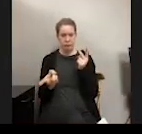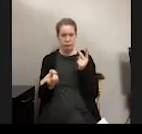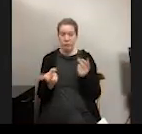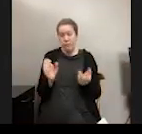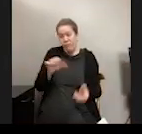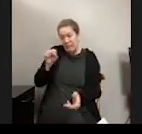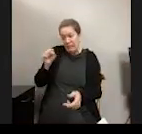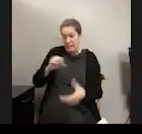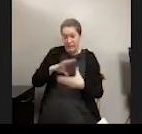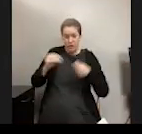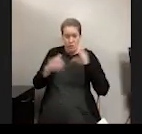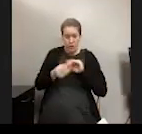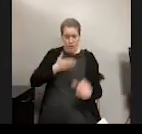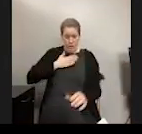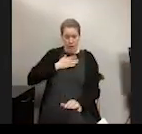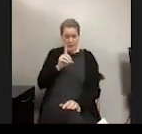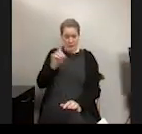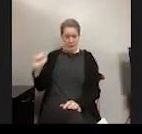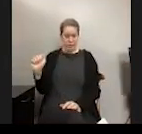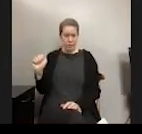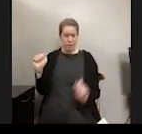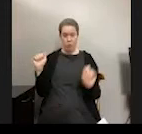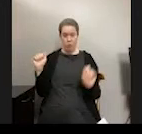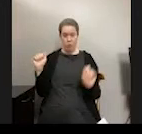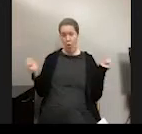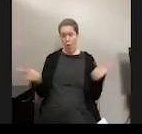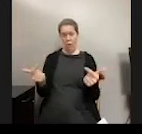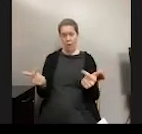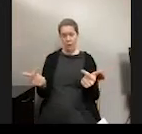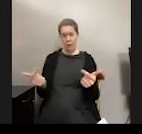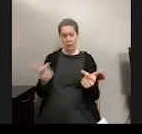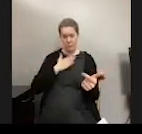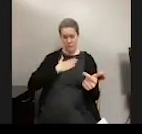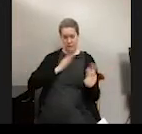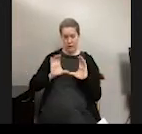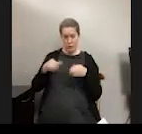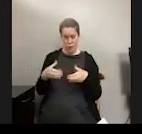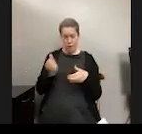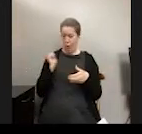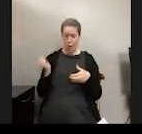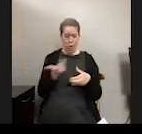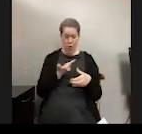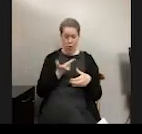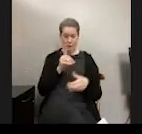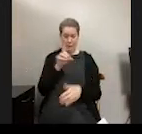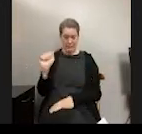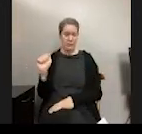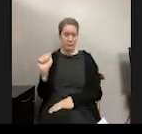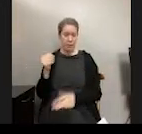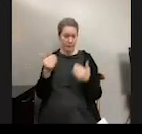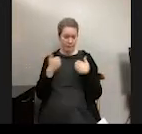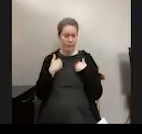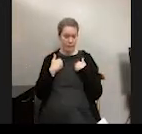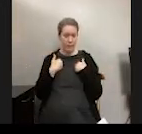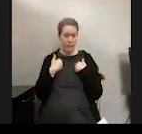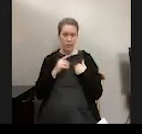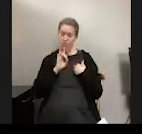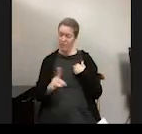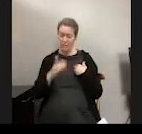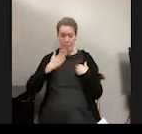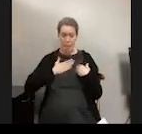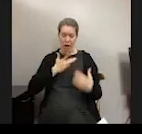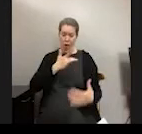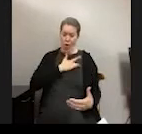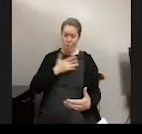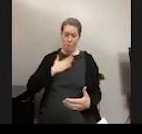disabled folks. So it is actually also, it's a magical piece that is quite universal, but it is actually my heart and my story. So I